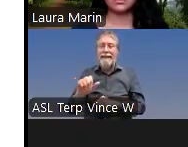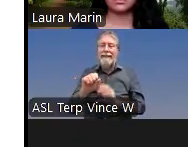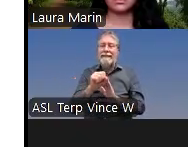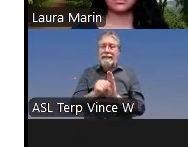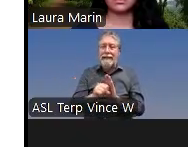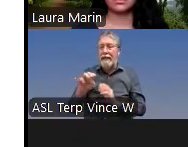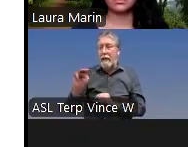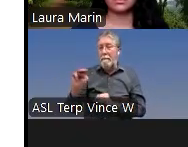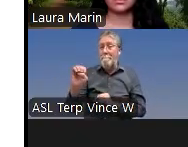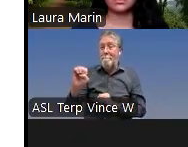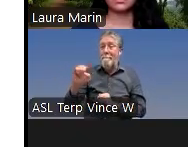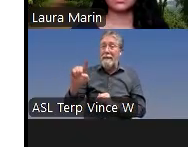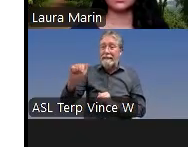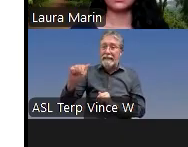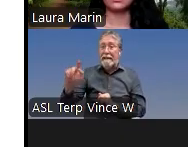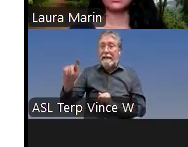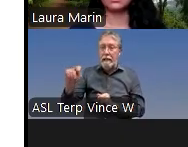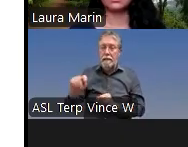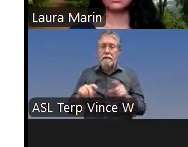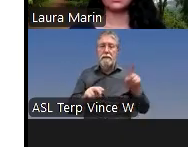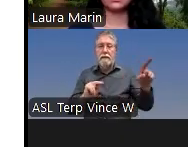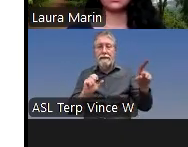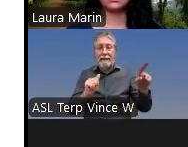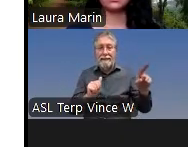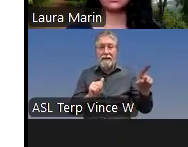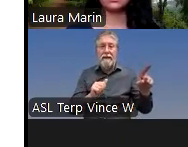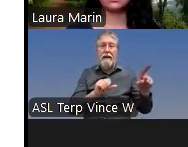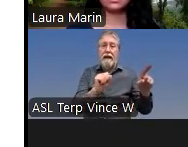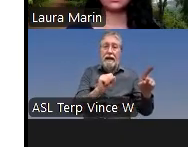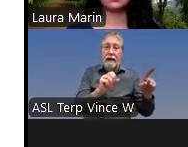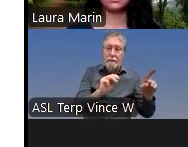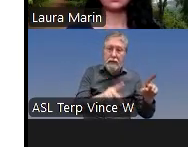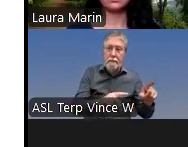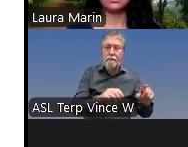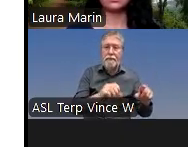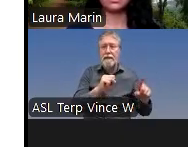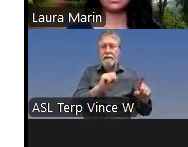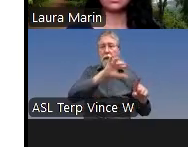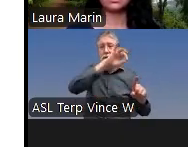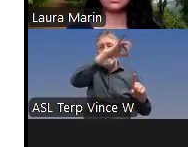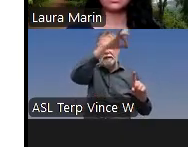the NASA SMAP and SMOS satellite